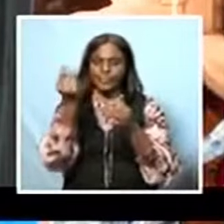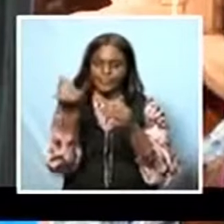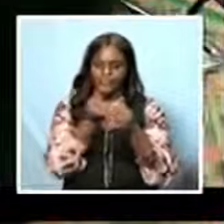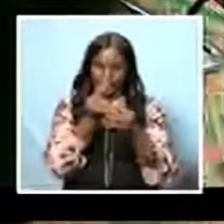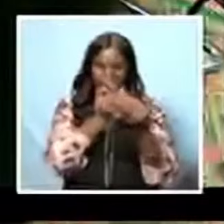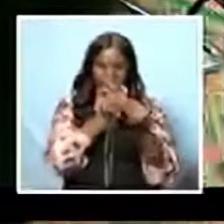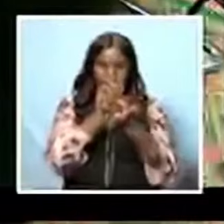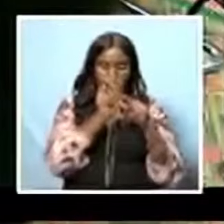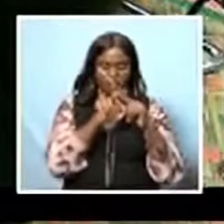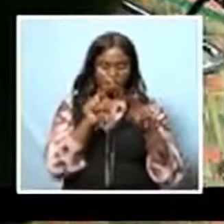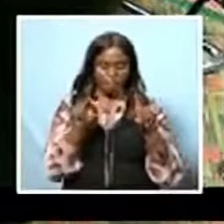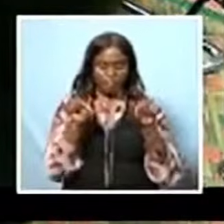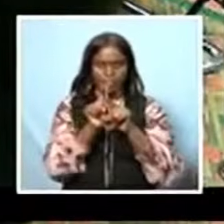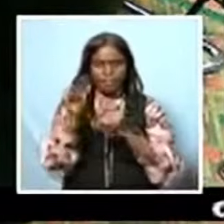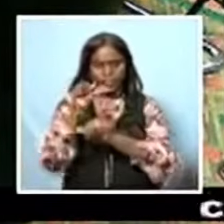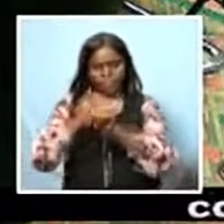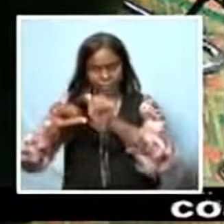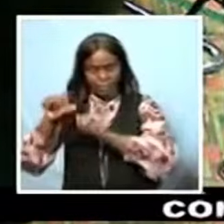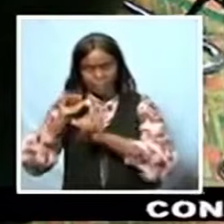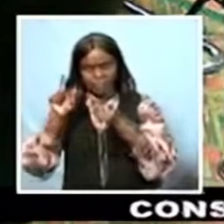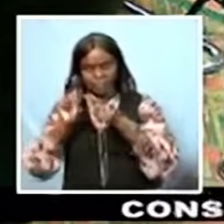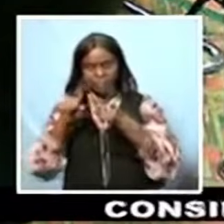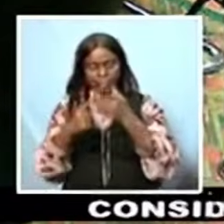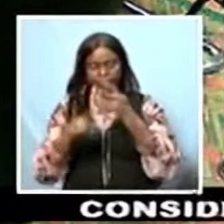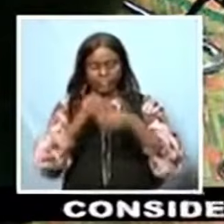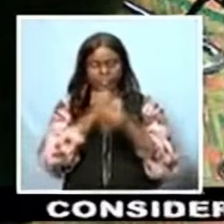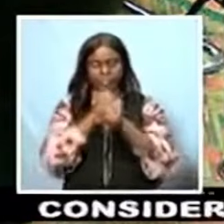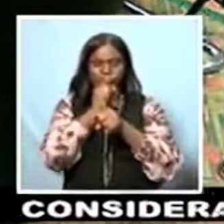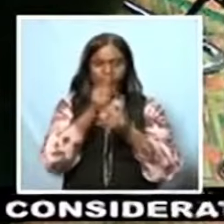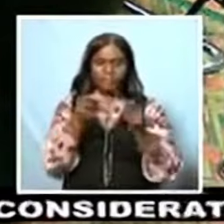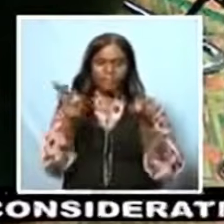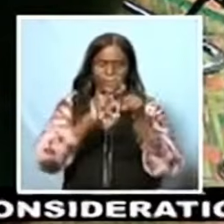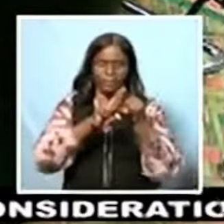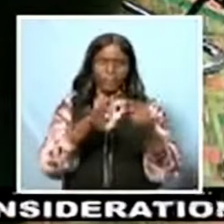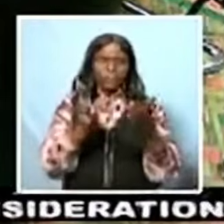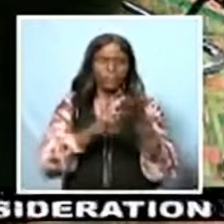Chair, we'll go around to make sure that they submit.